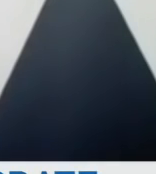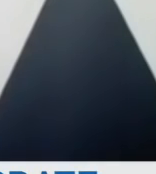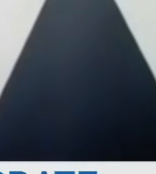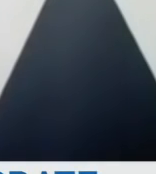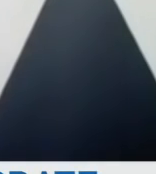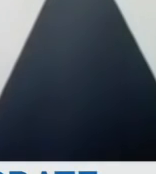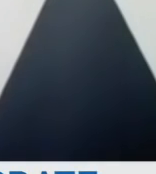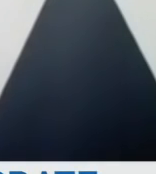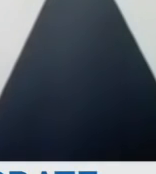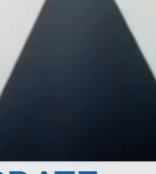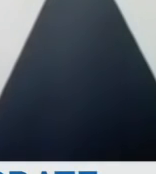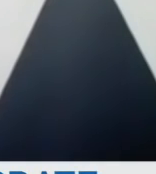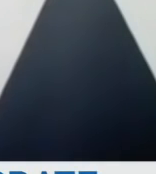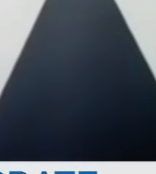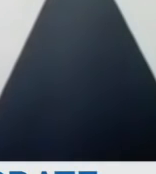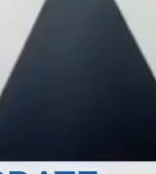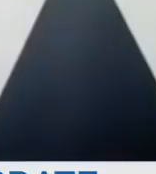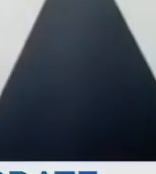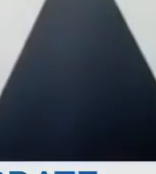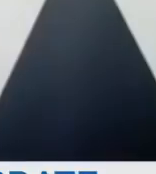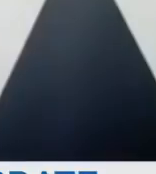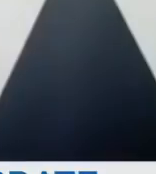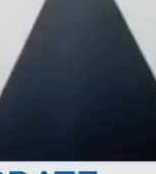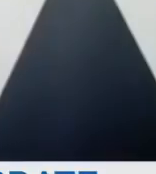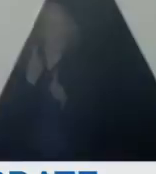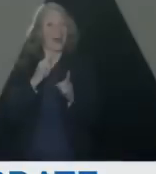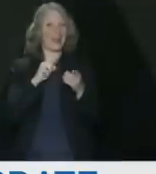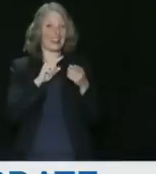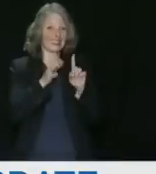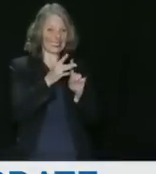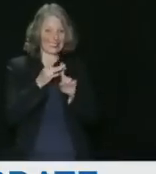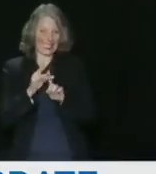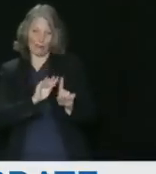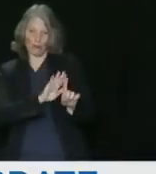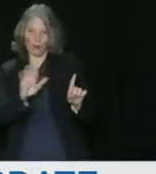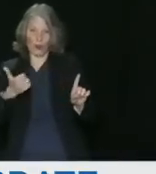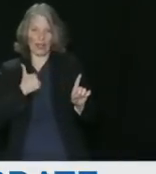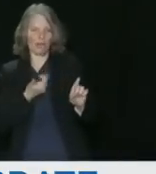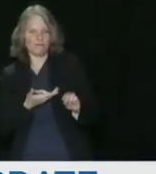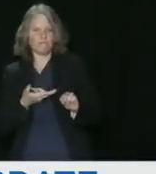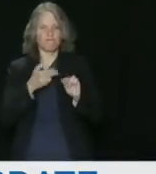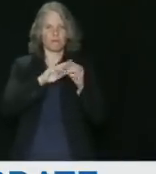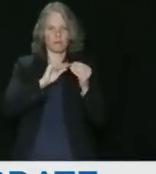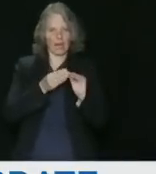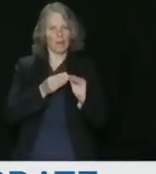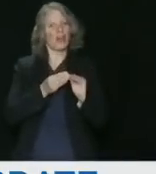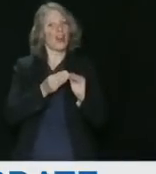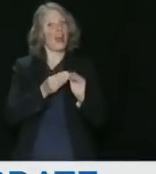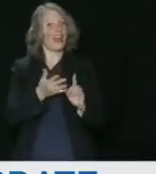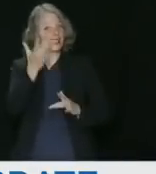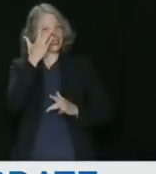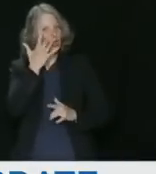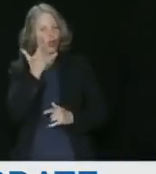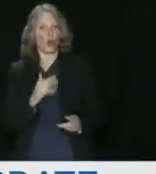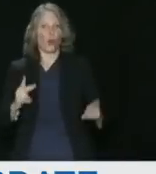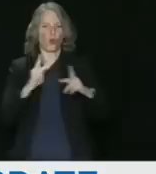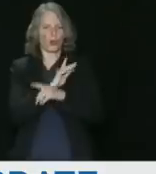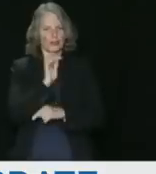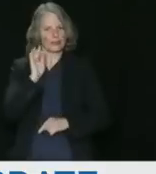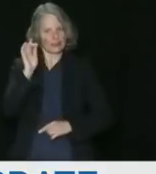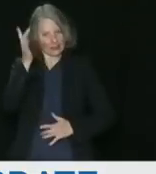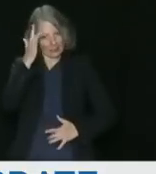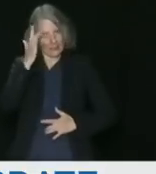is good news. However, the elevated case counts and the severe illness trends remind us we're still in a tight